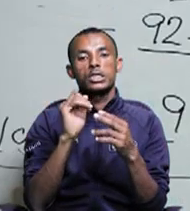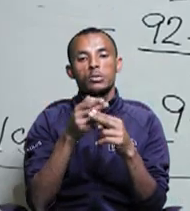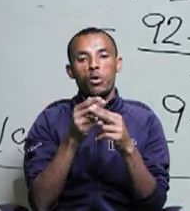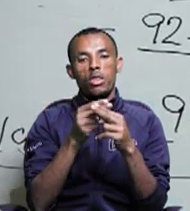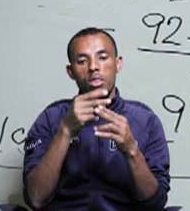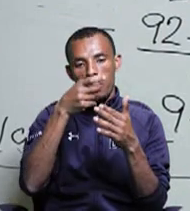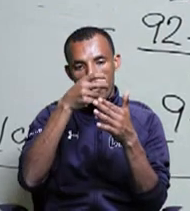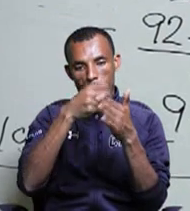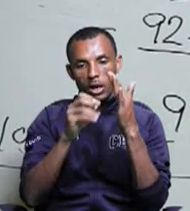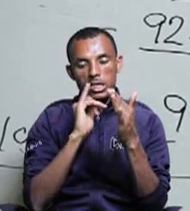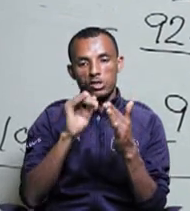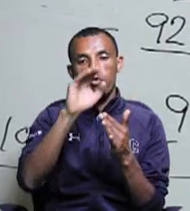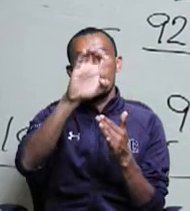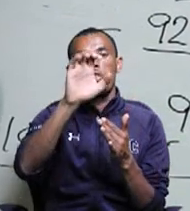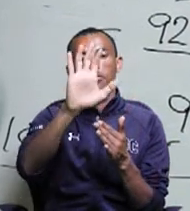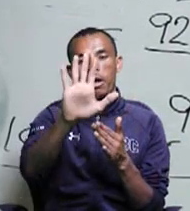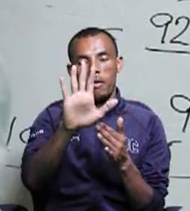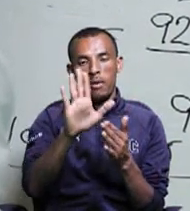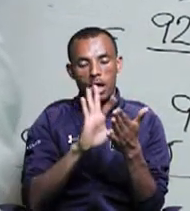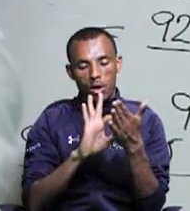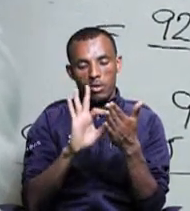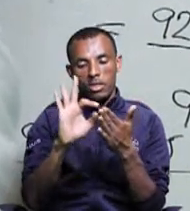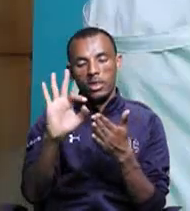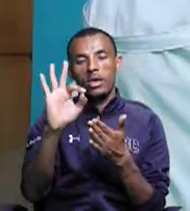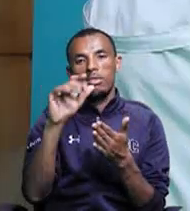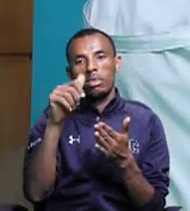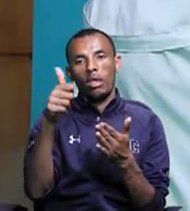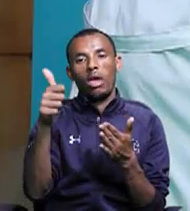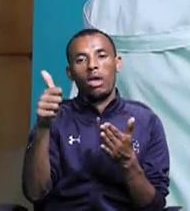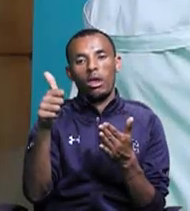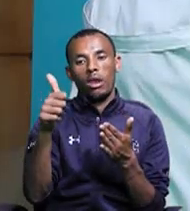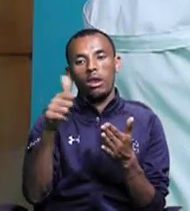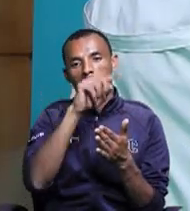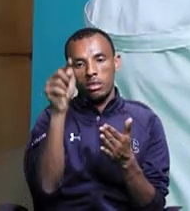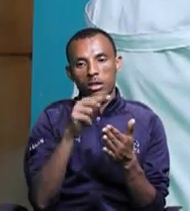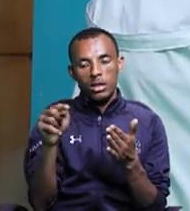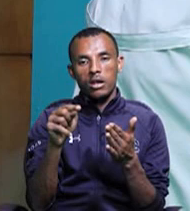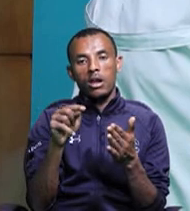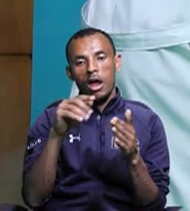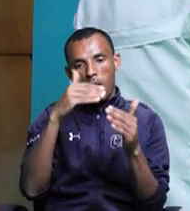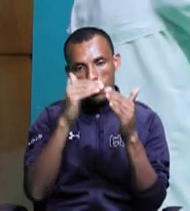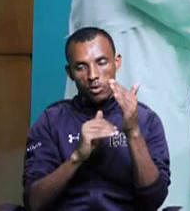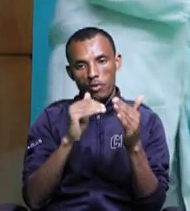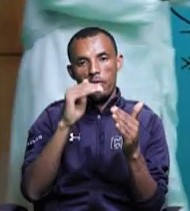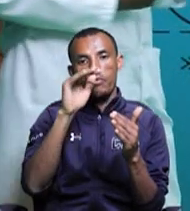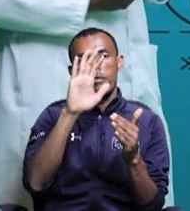45. From 45, count 10 integers. You will have out of 54, it is one